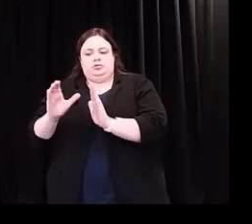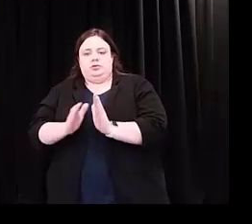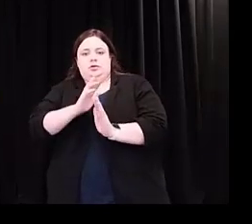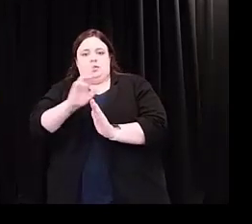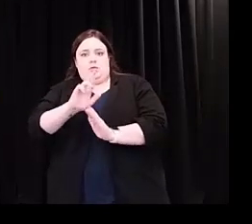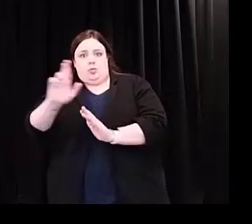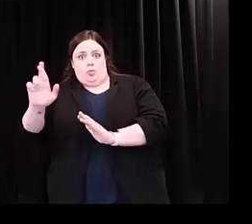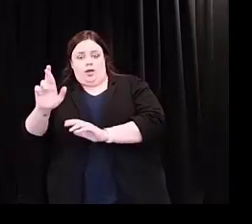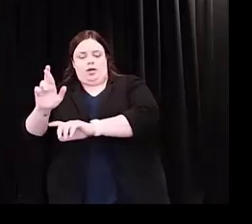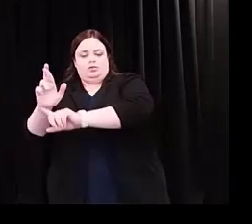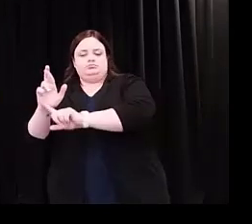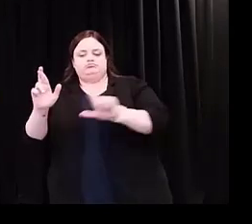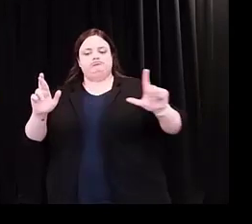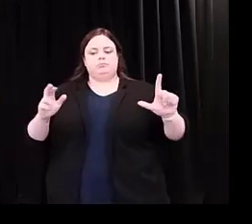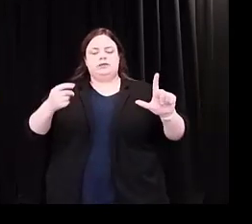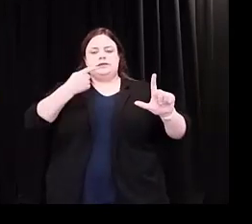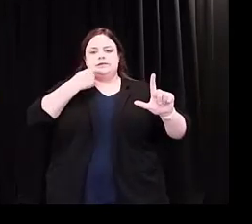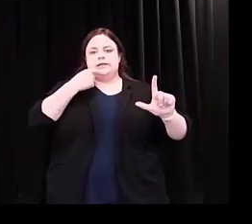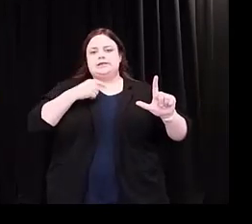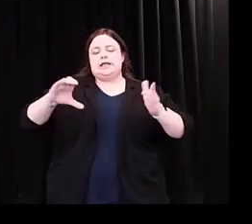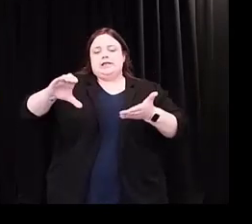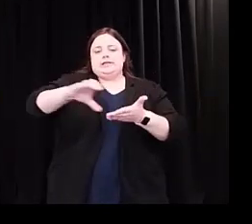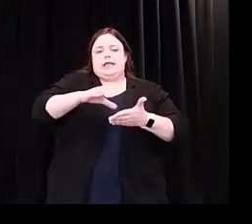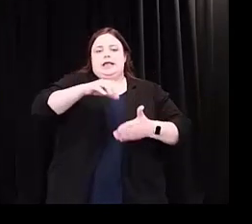it says scanned PDF.